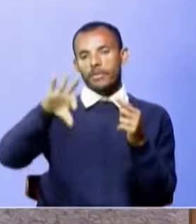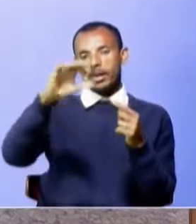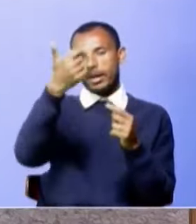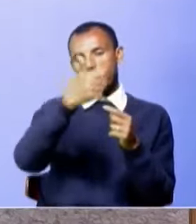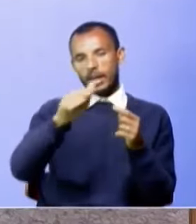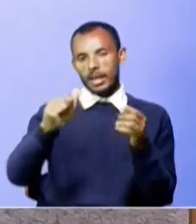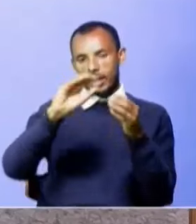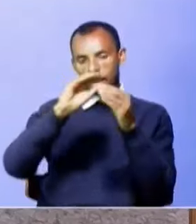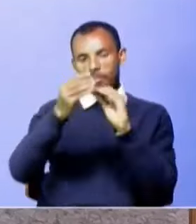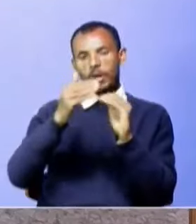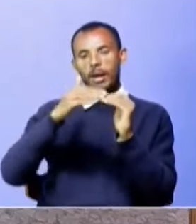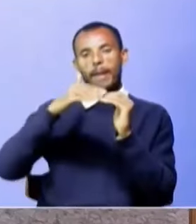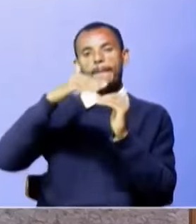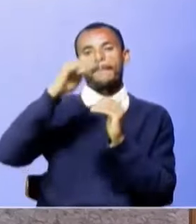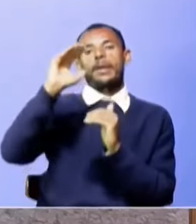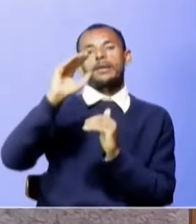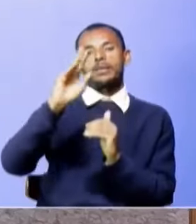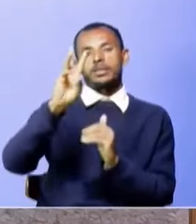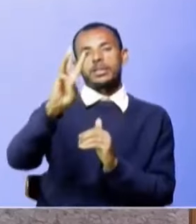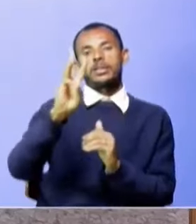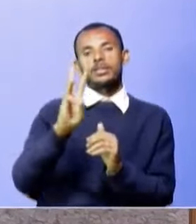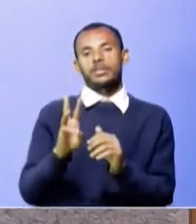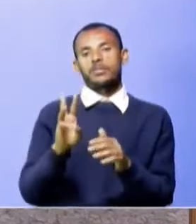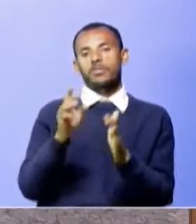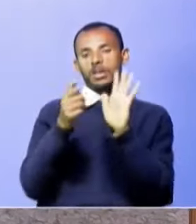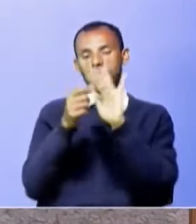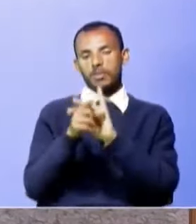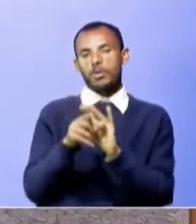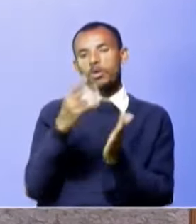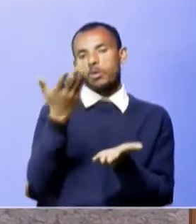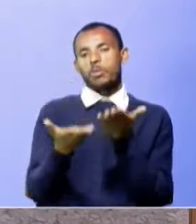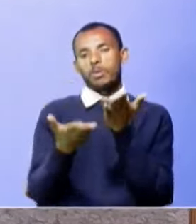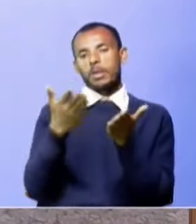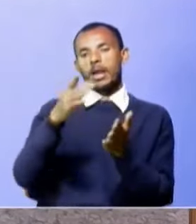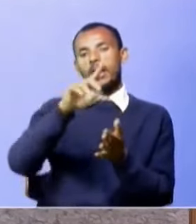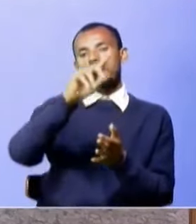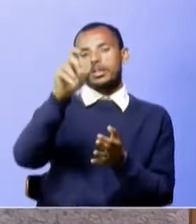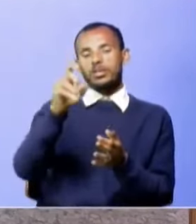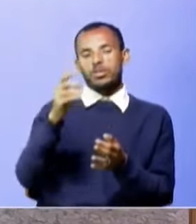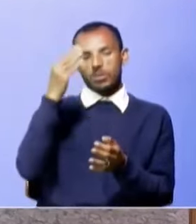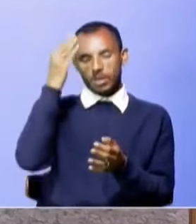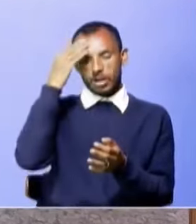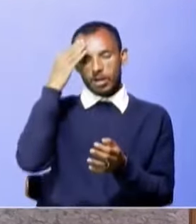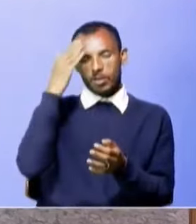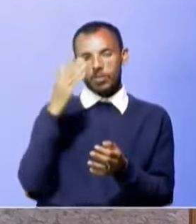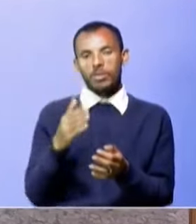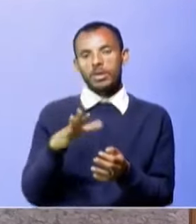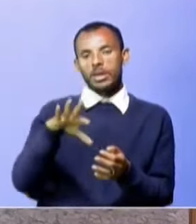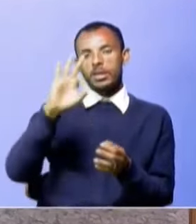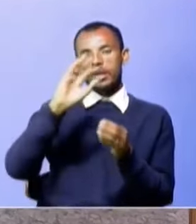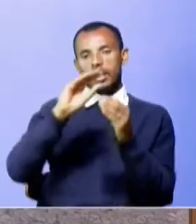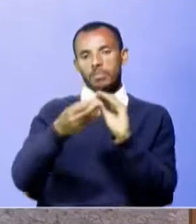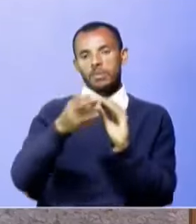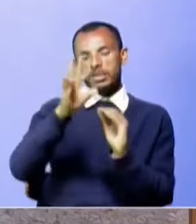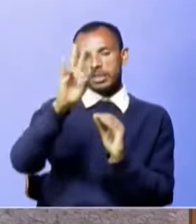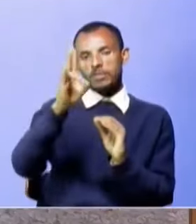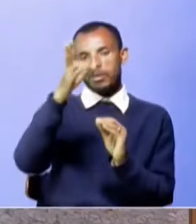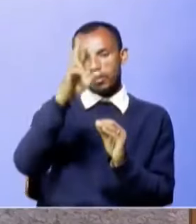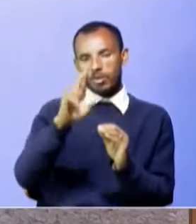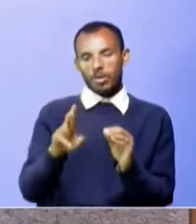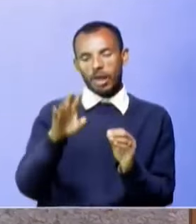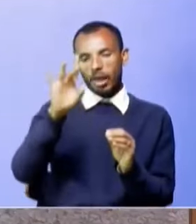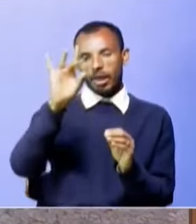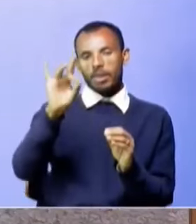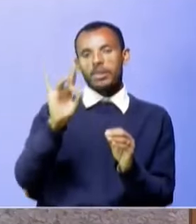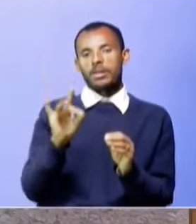number which is bigger than 6. Okay? For example, you may be asked to determine the event of getting a number 7 or a number